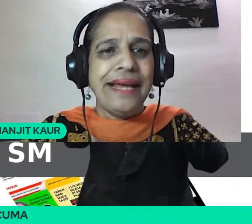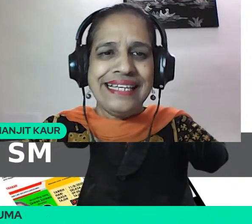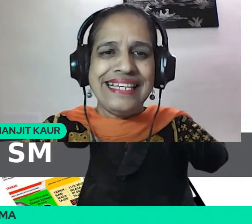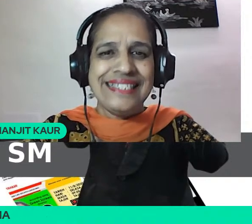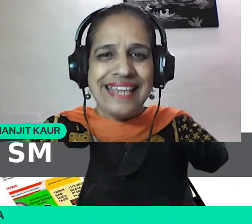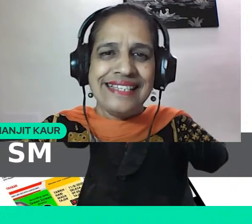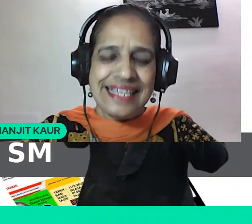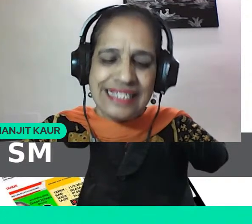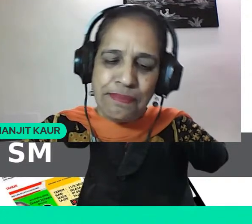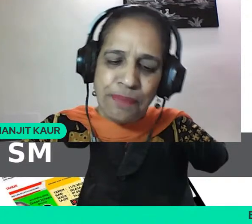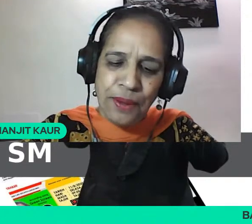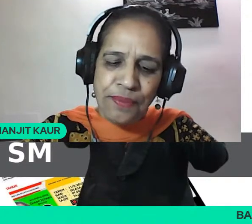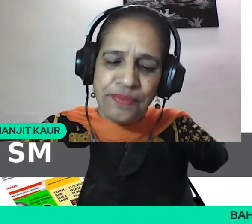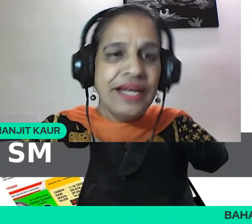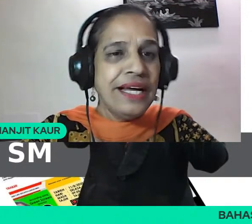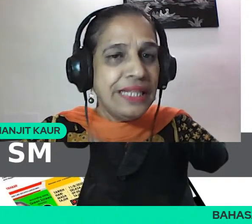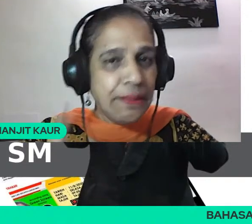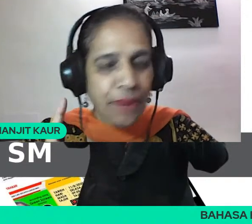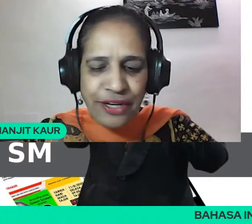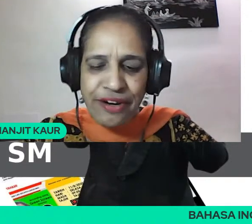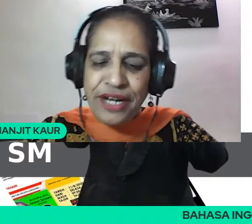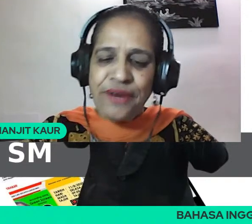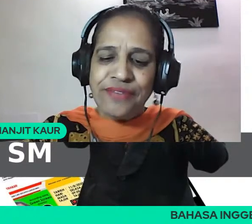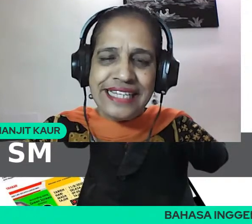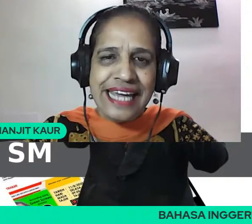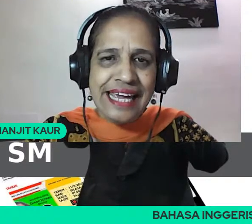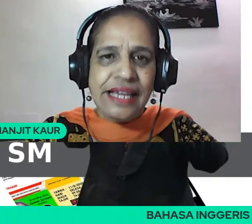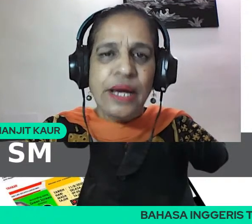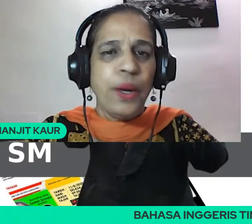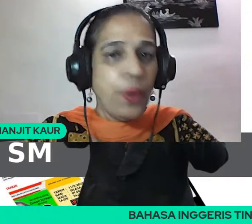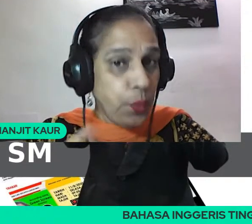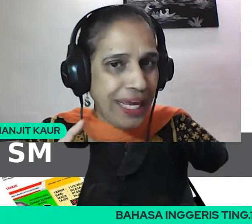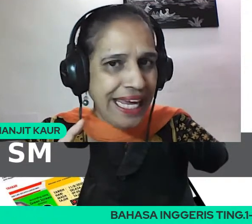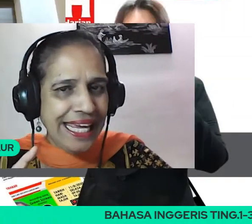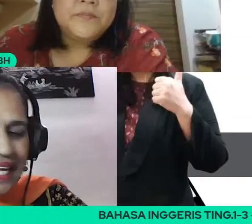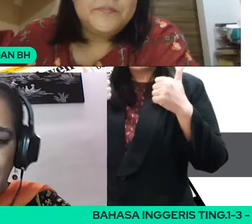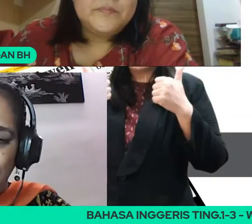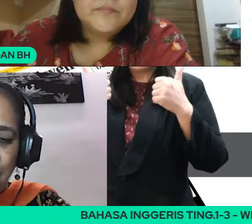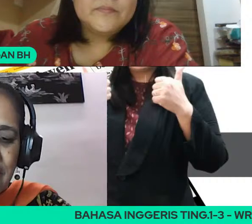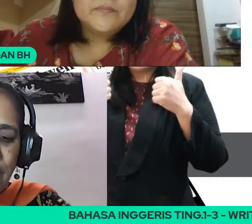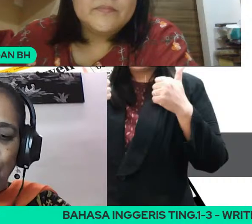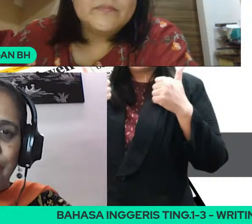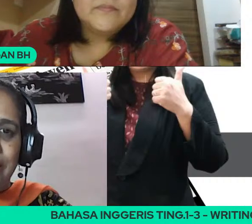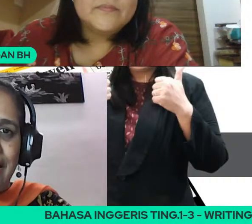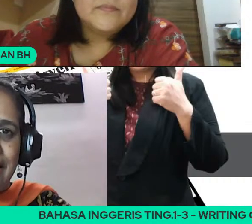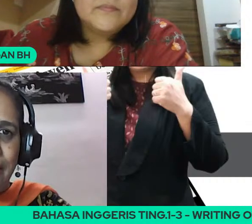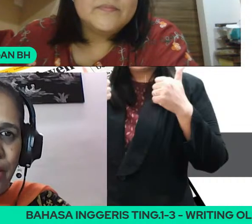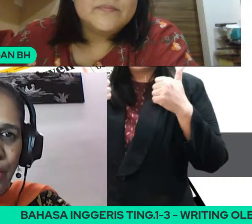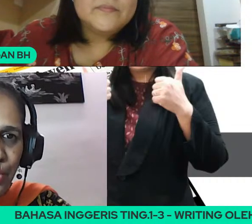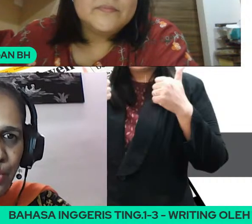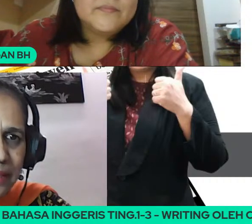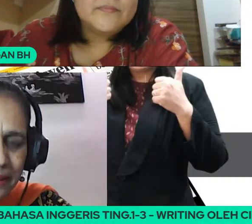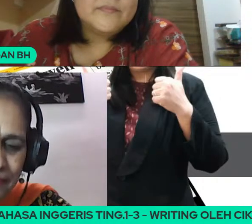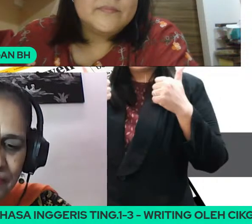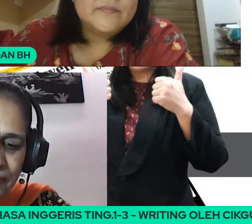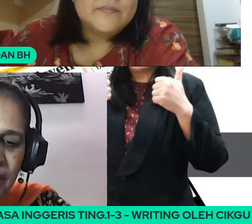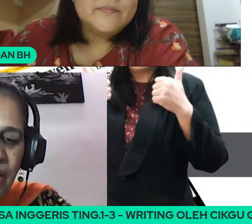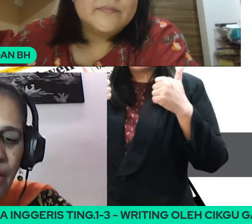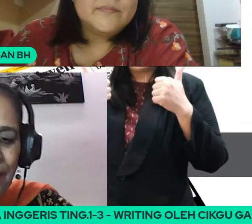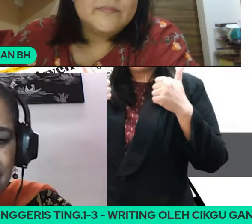SMK Methodist ACS Info, the moderator of the day. We at Pusat Tuition Academy